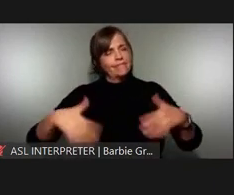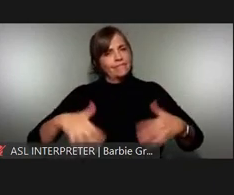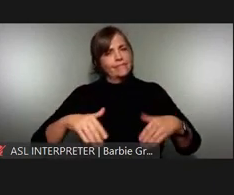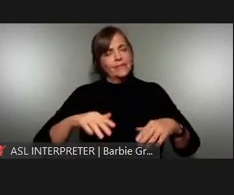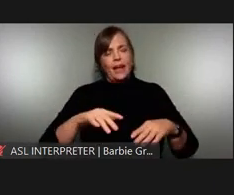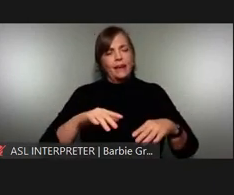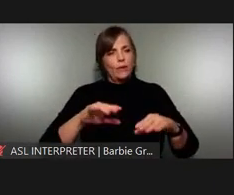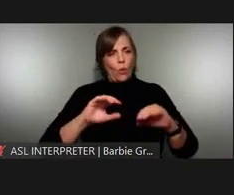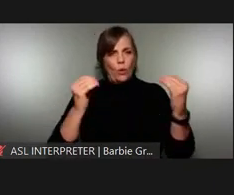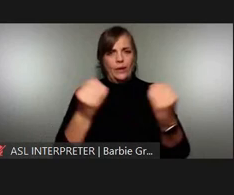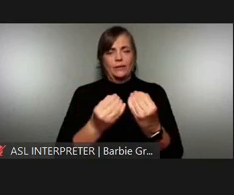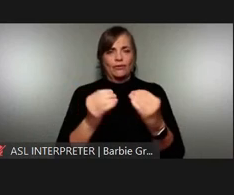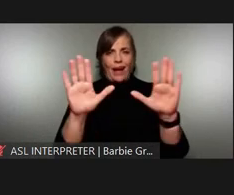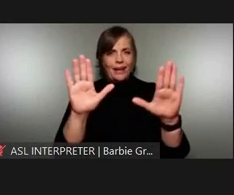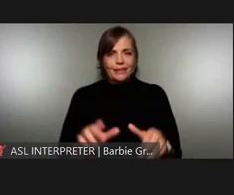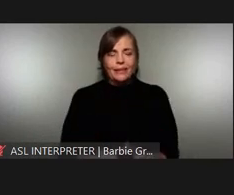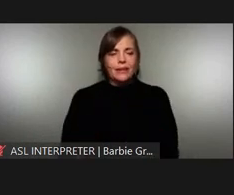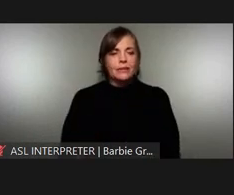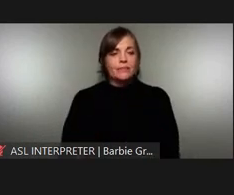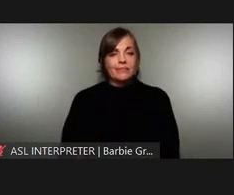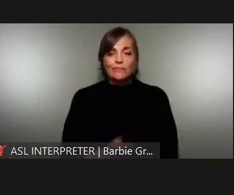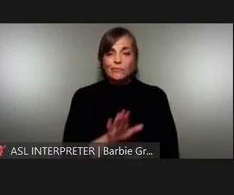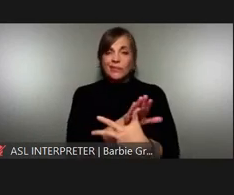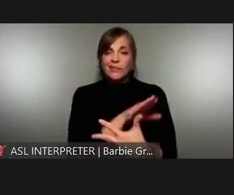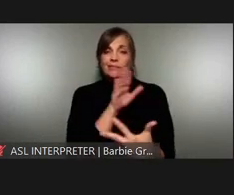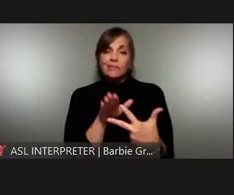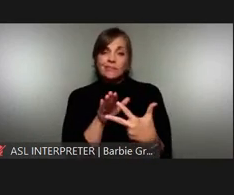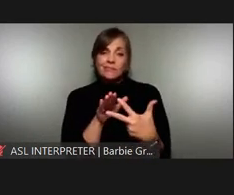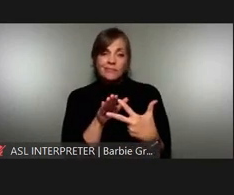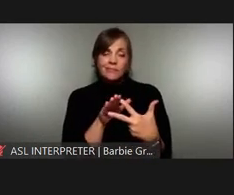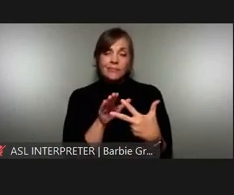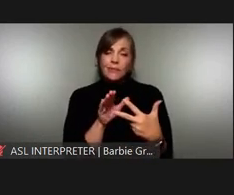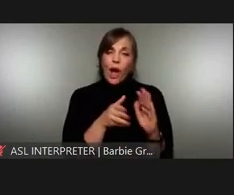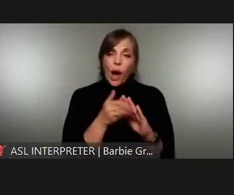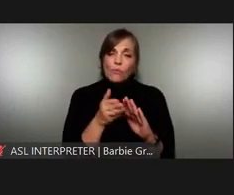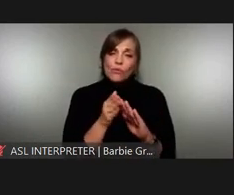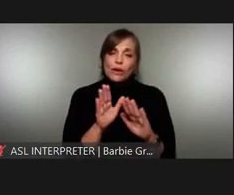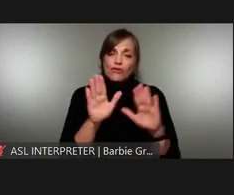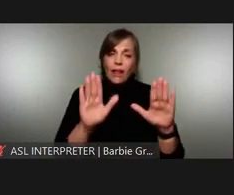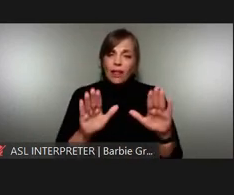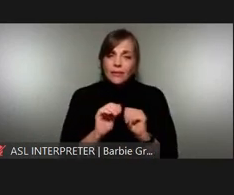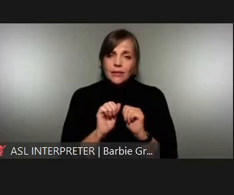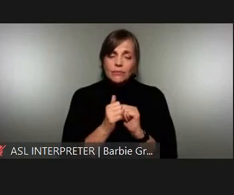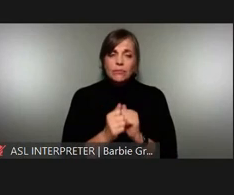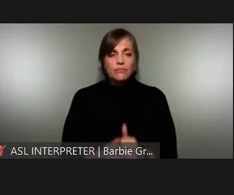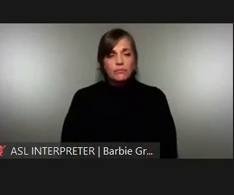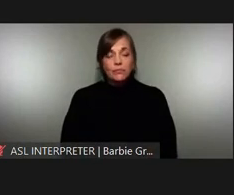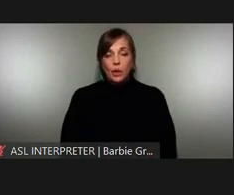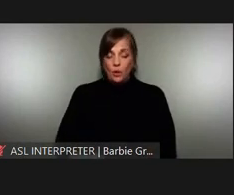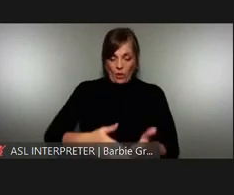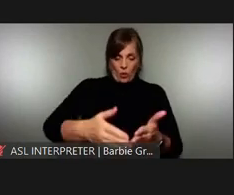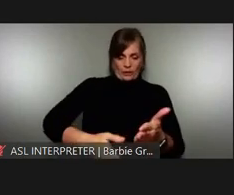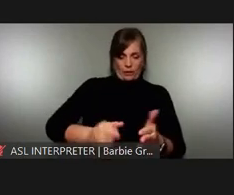So as we think about operational excellence, with clear outcomes in place,